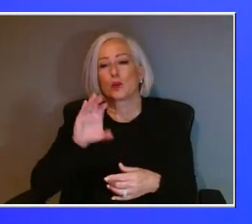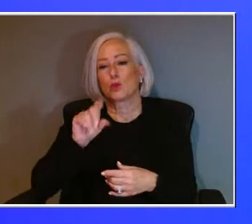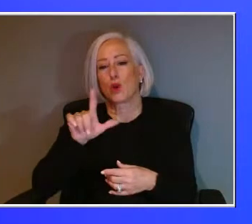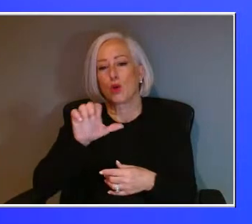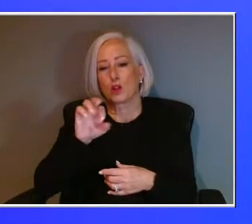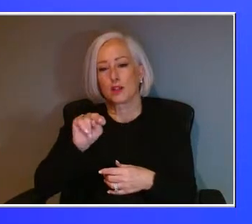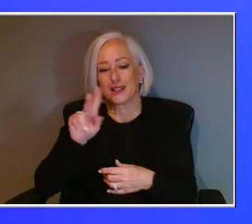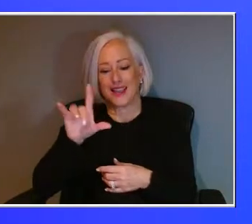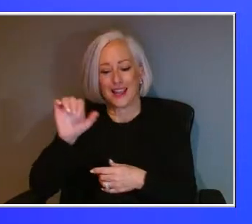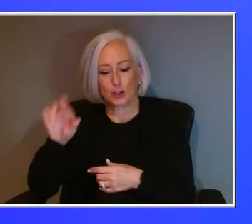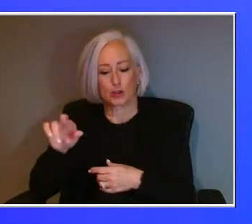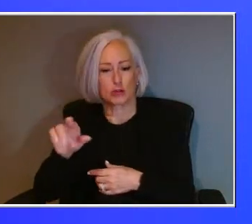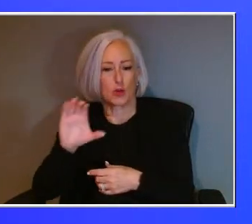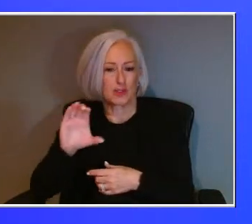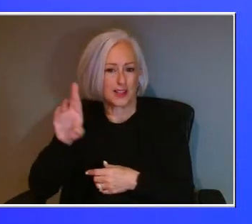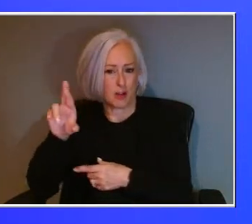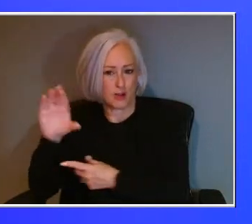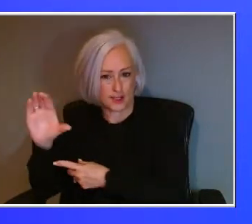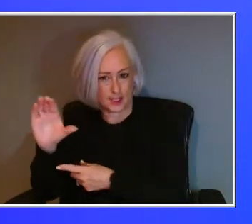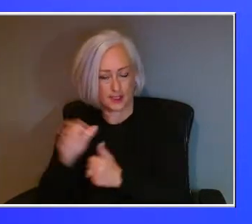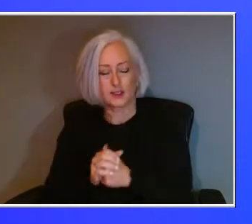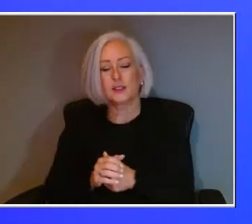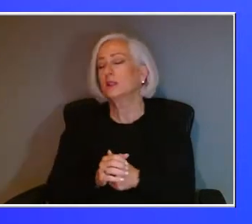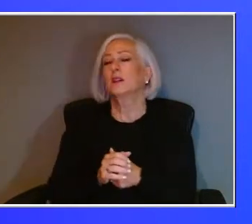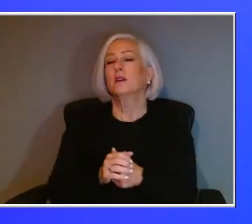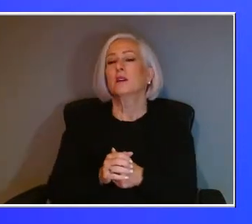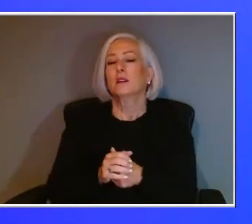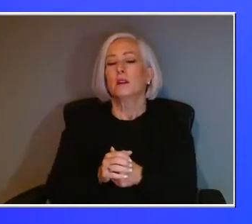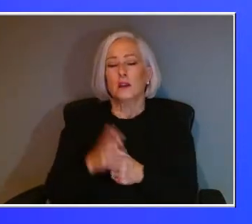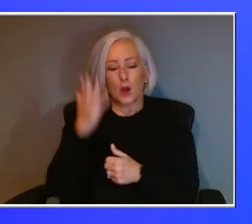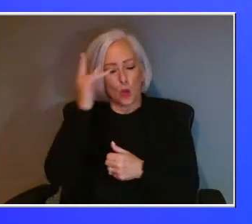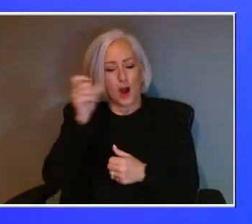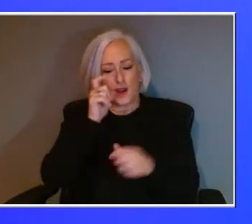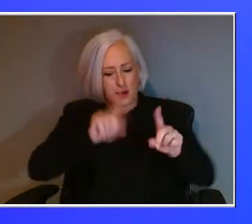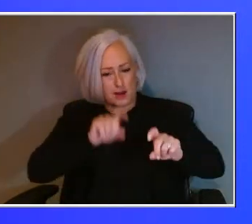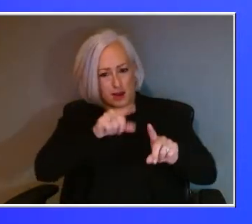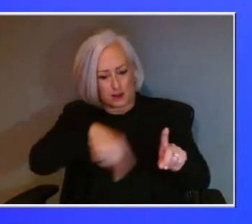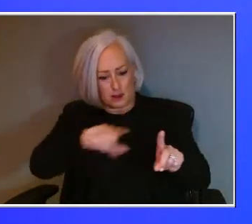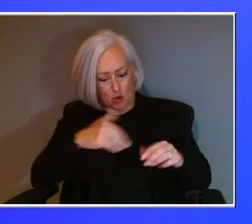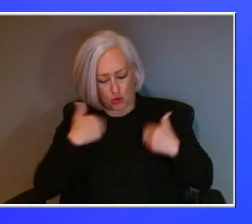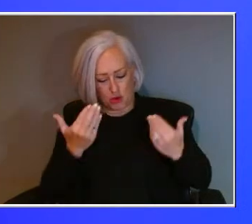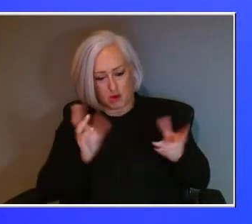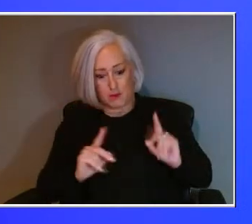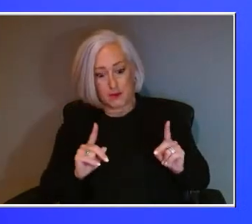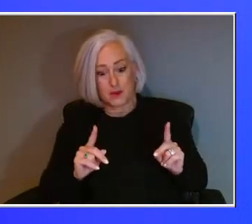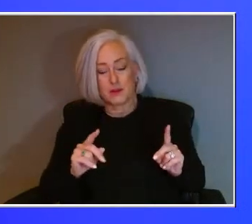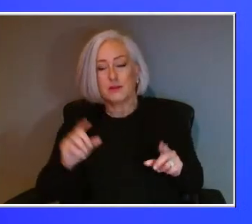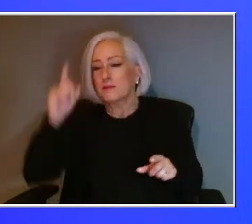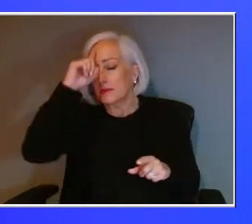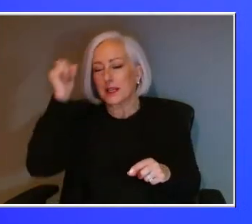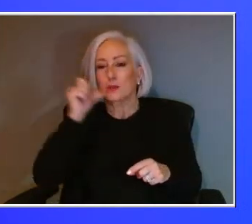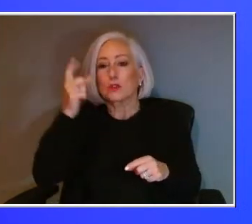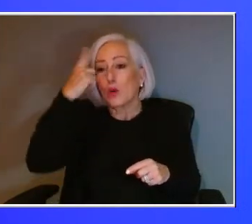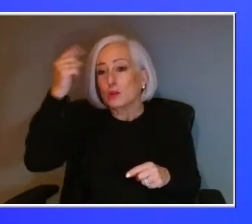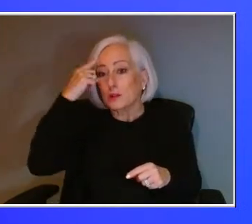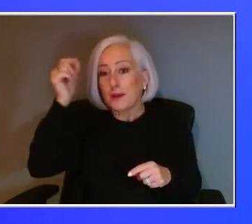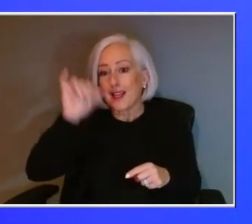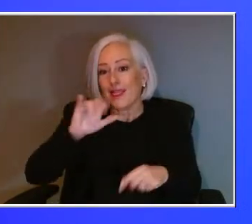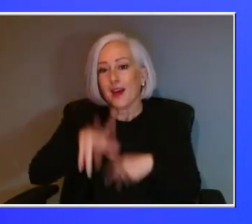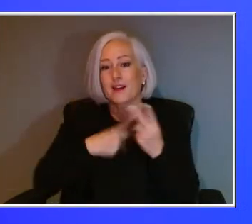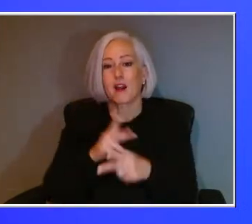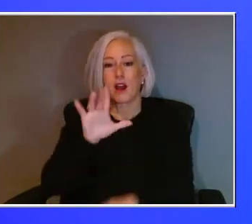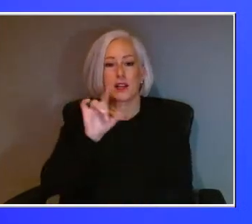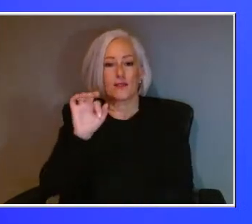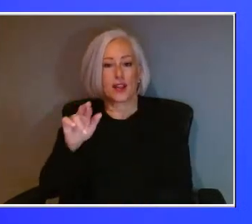not screening these patients at the younger population because you're not suspecting cancer, and so these patients may go undetected